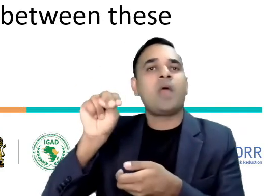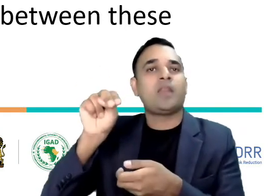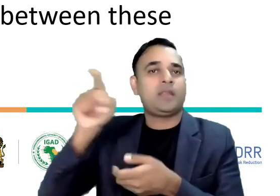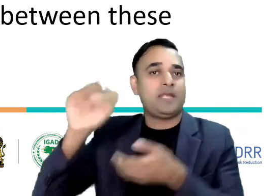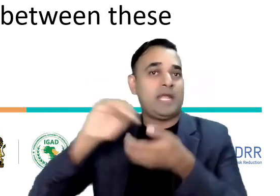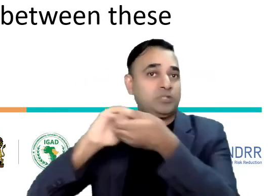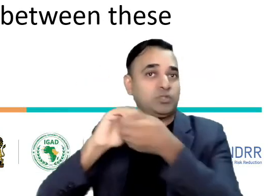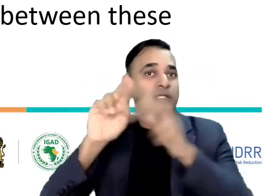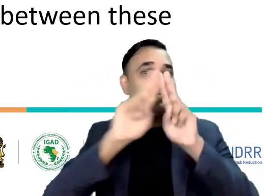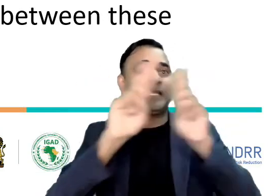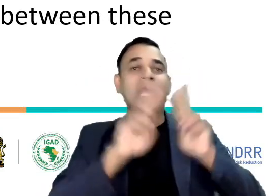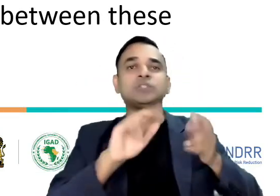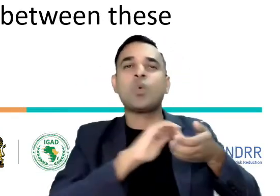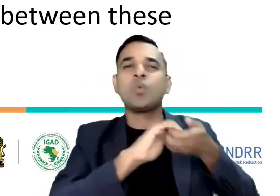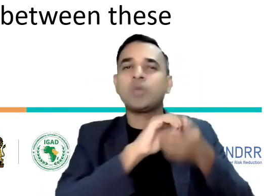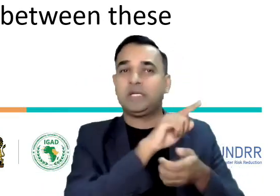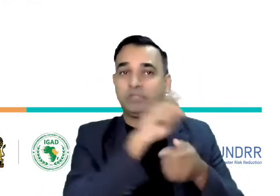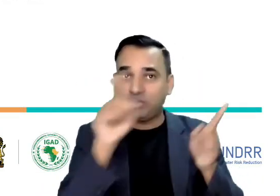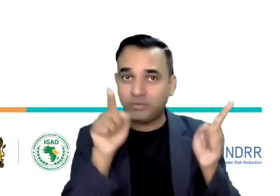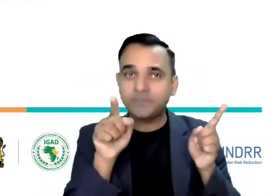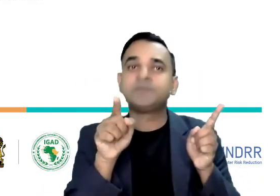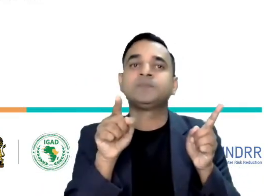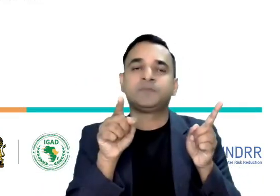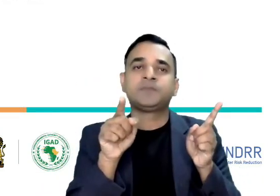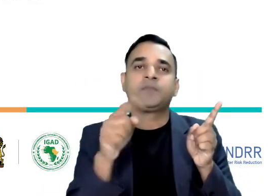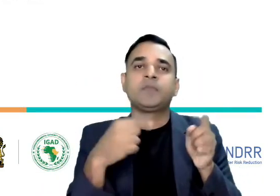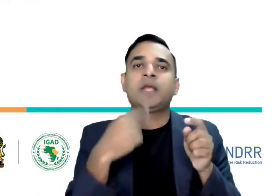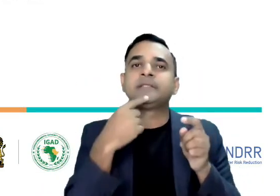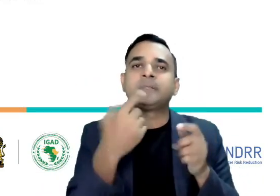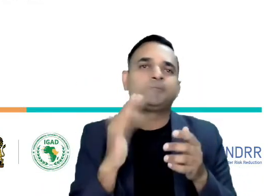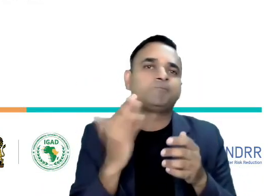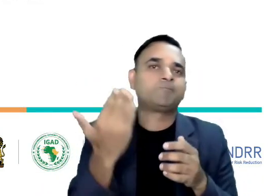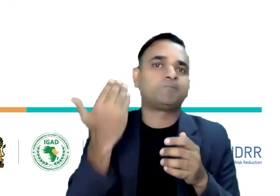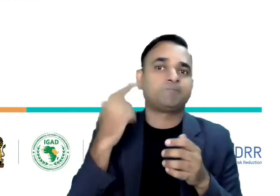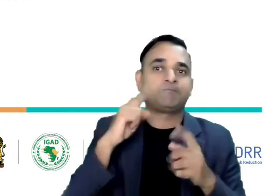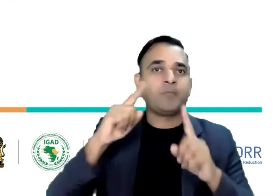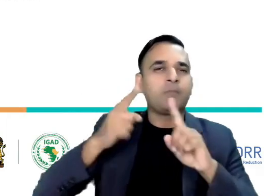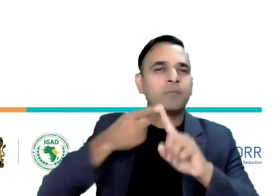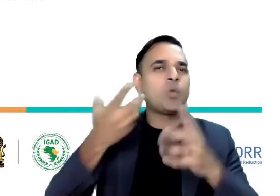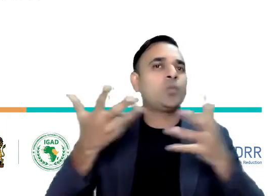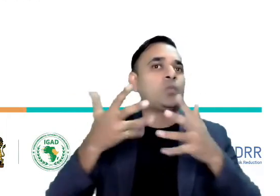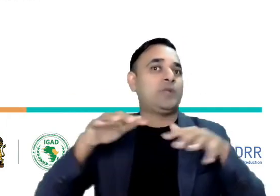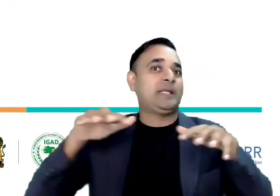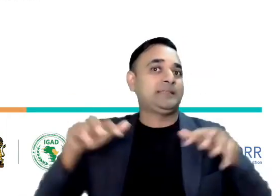key activities, as you have seen in the example, are highlighted and presented based on priorities areas.